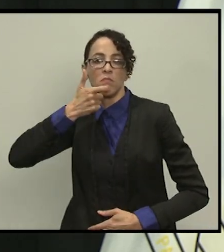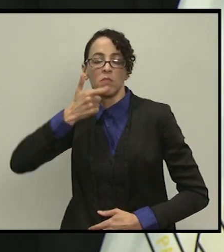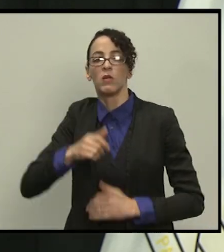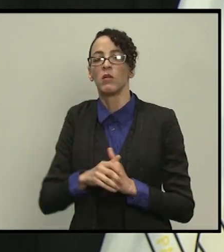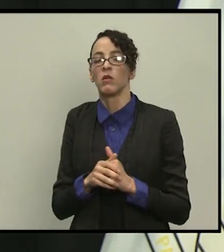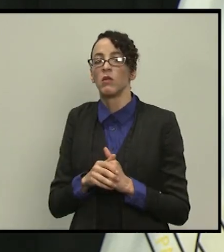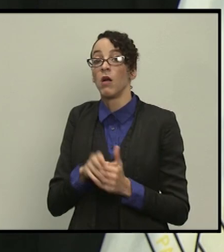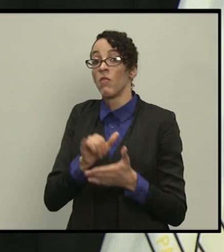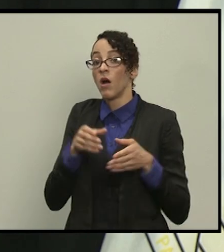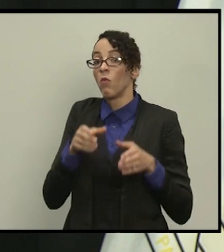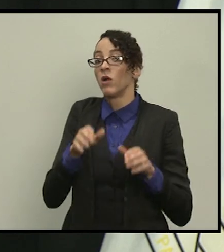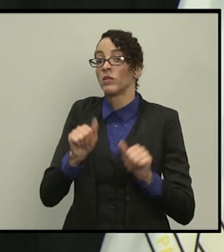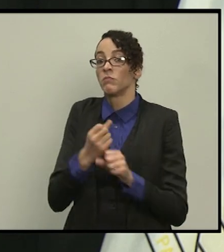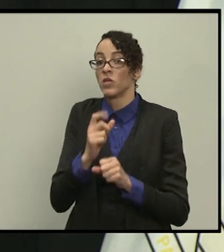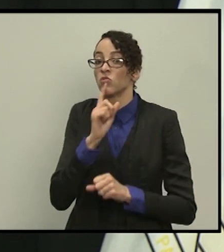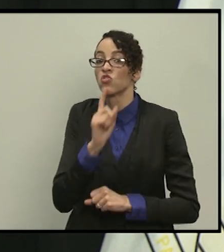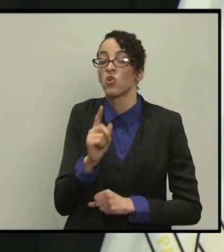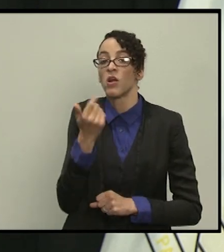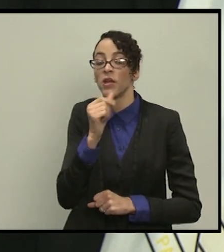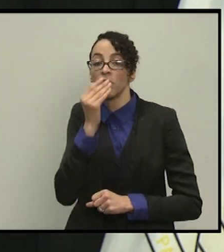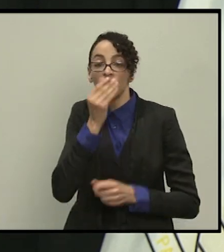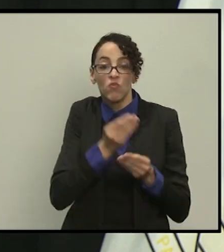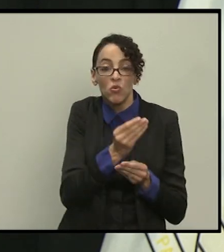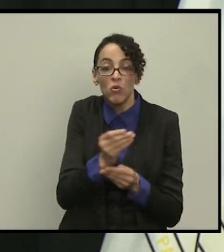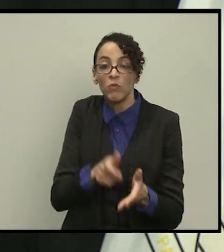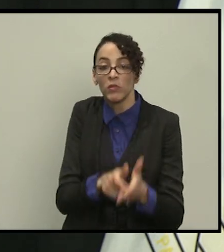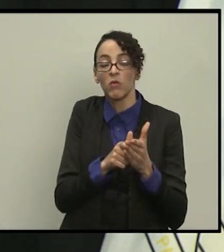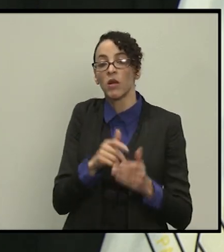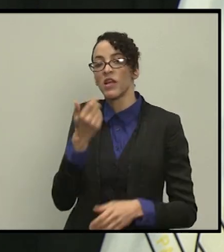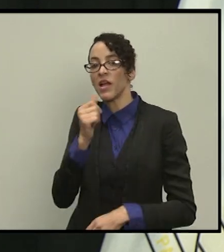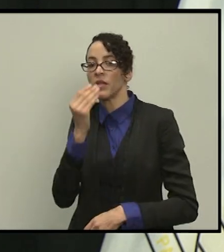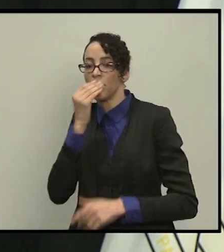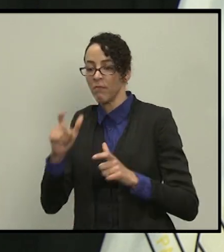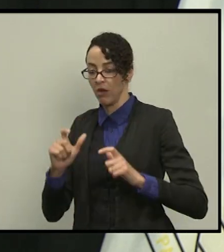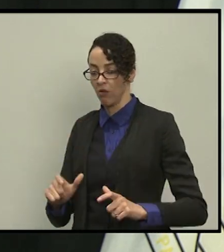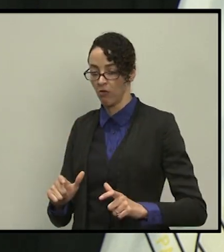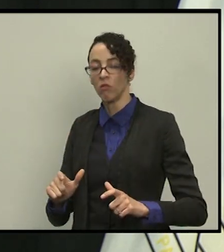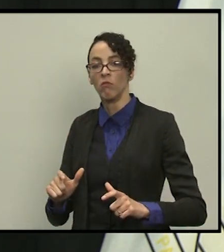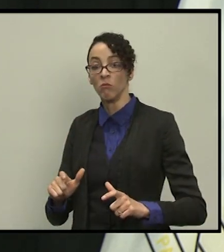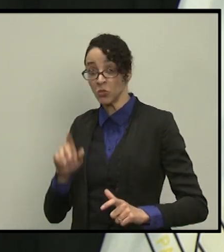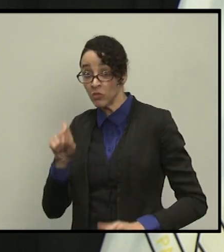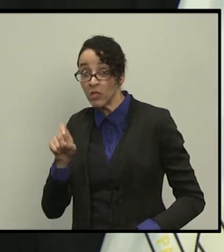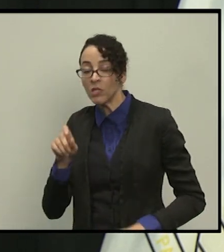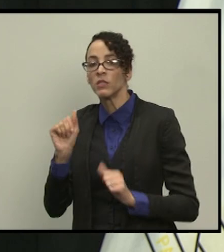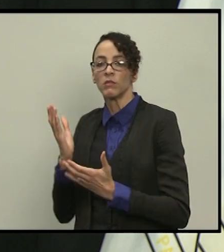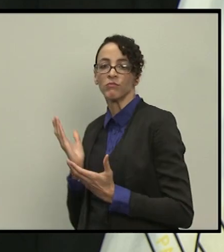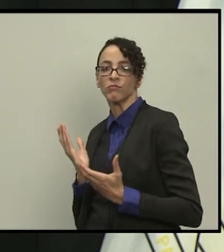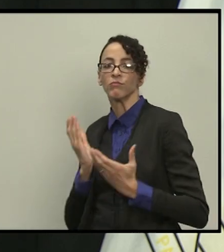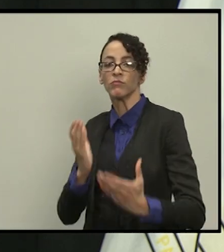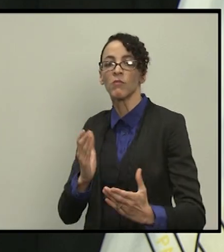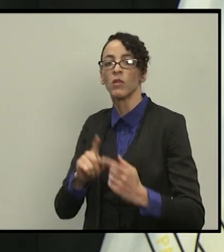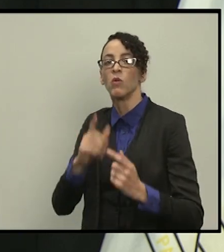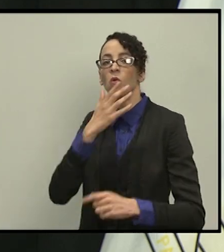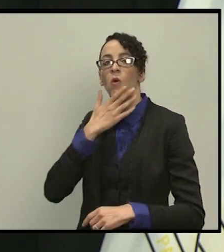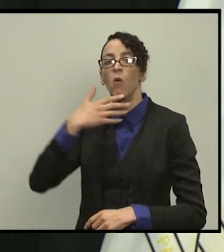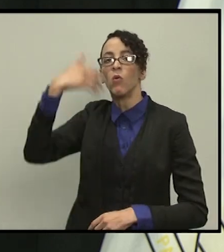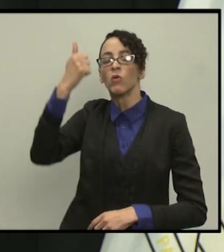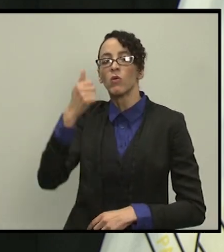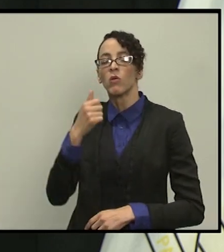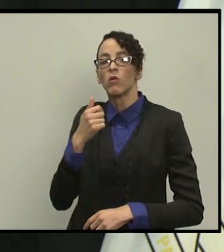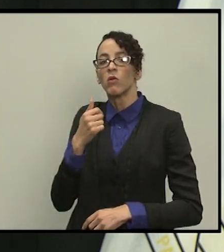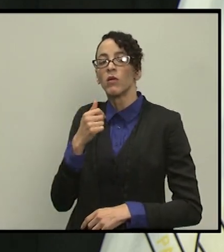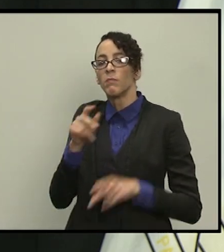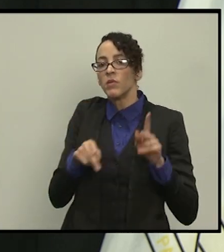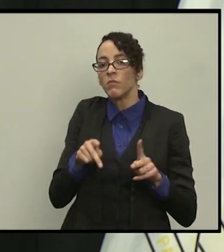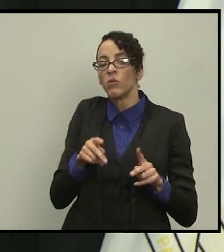or meals or what have you is being delivered to families or our elderly residents and